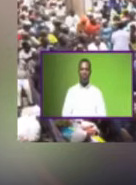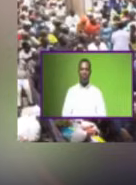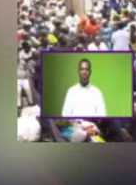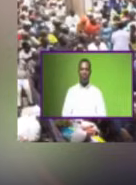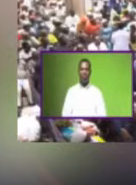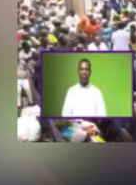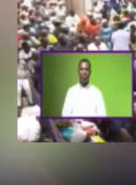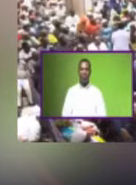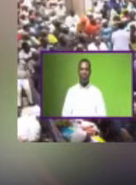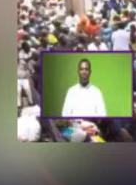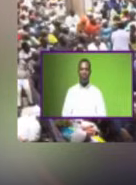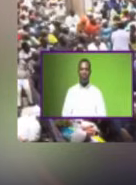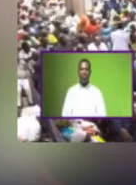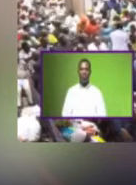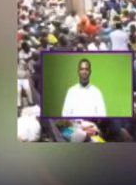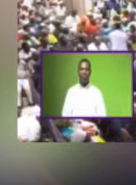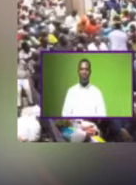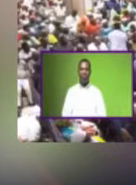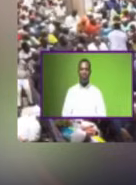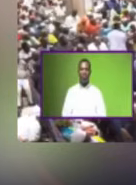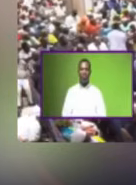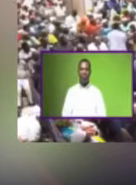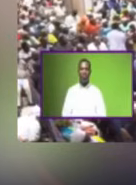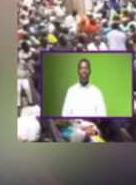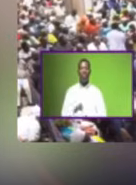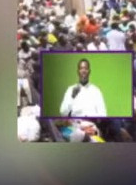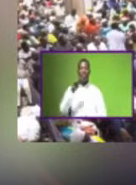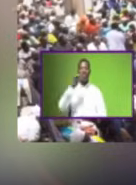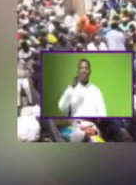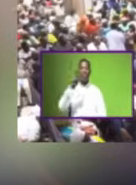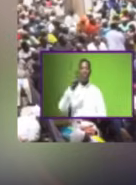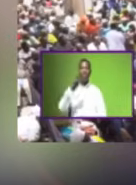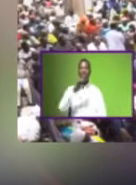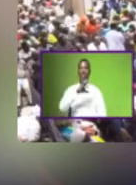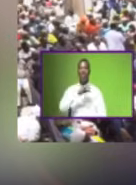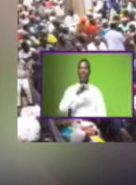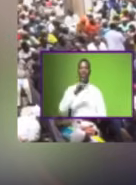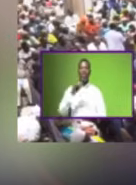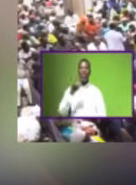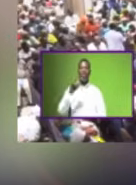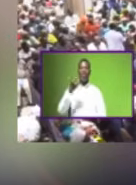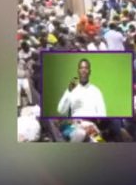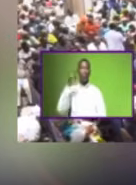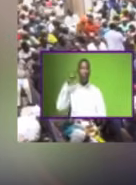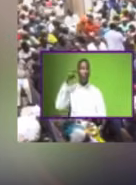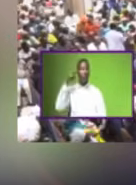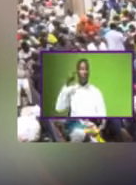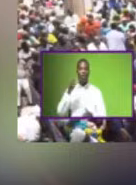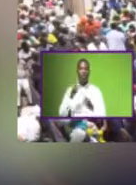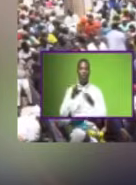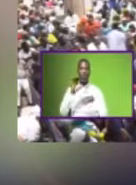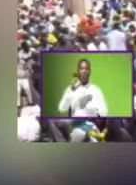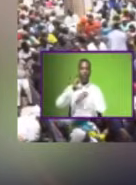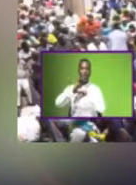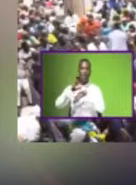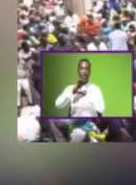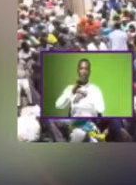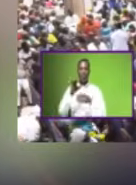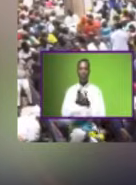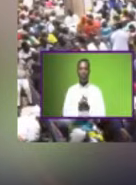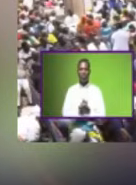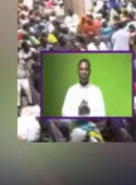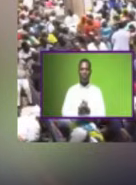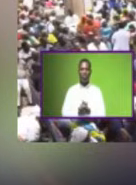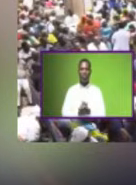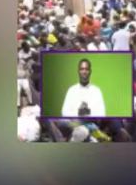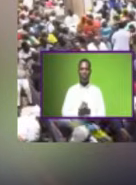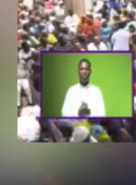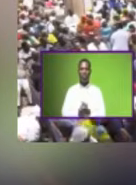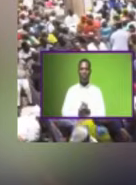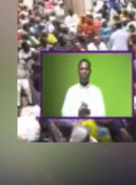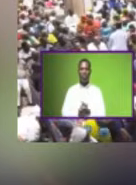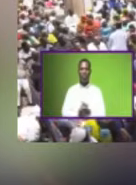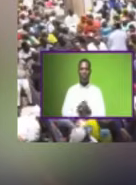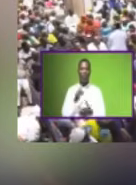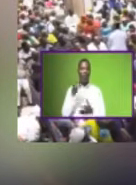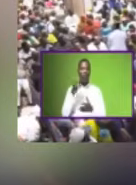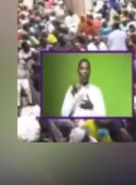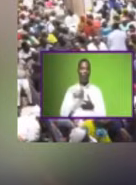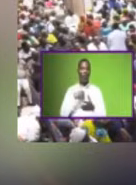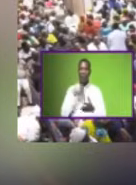TV and radio show as on you. There will be prayers and then service on TV and then radio. Make